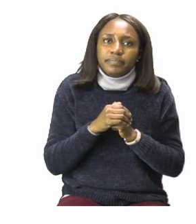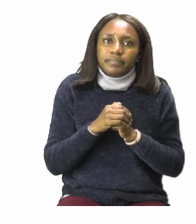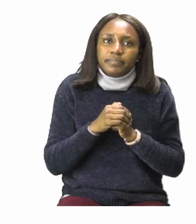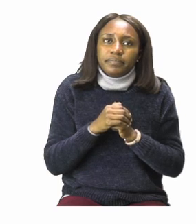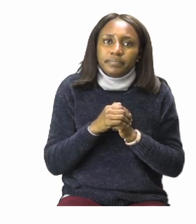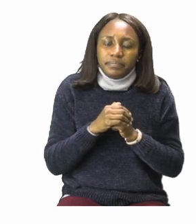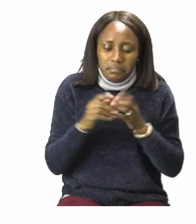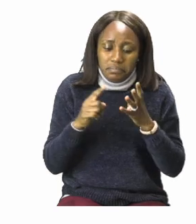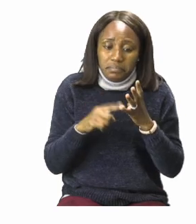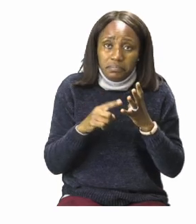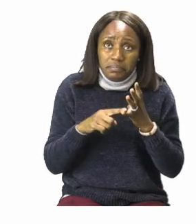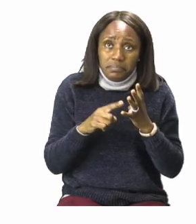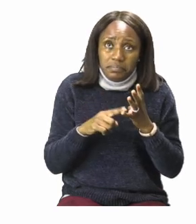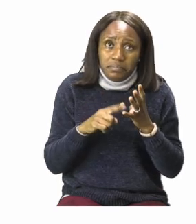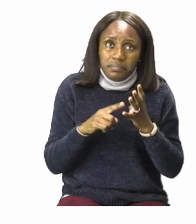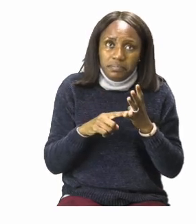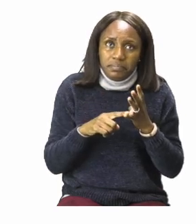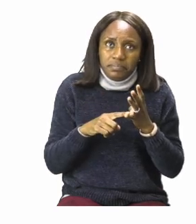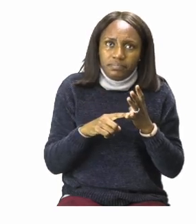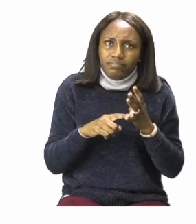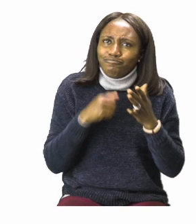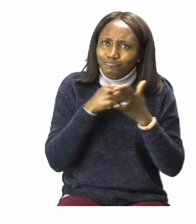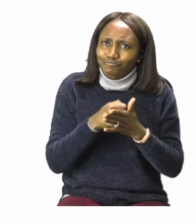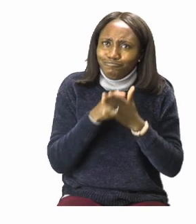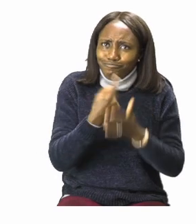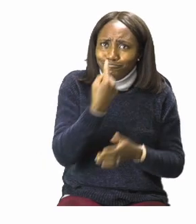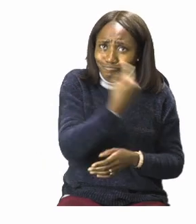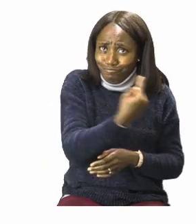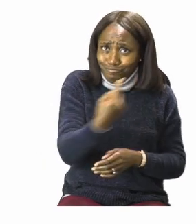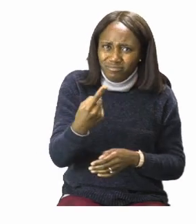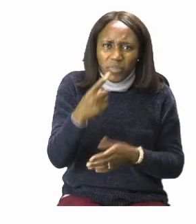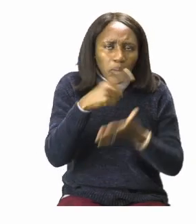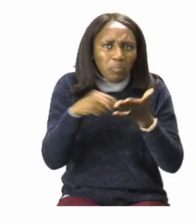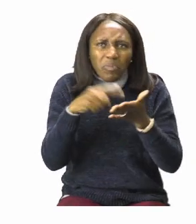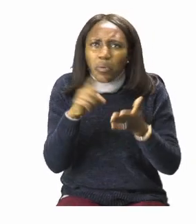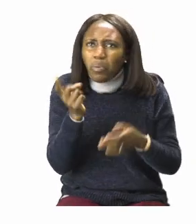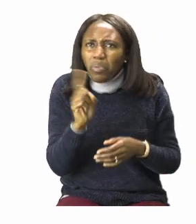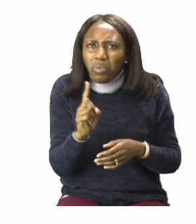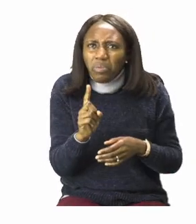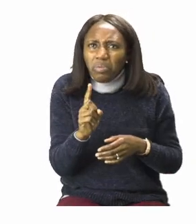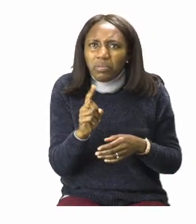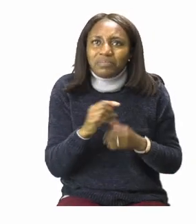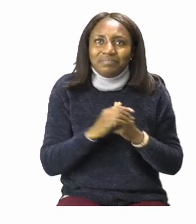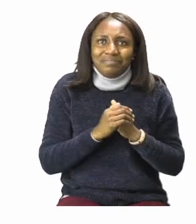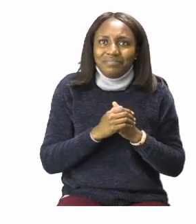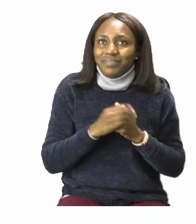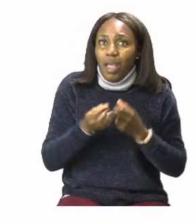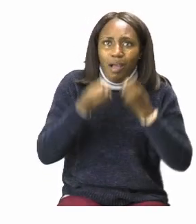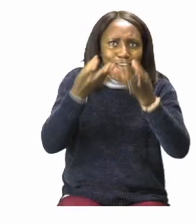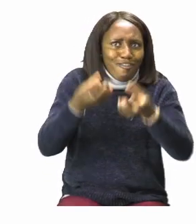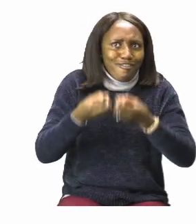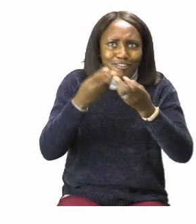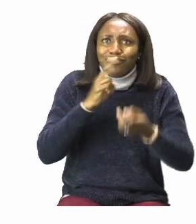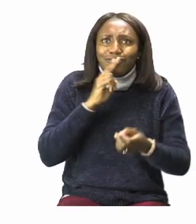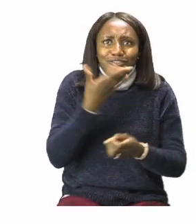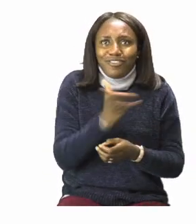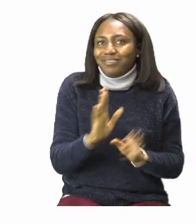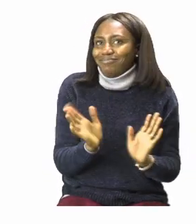The fourth one, you're going to try and find by yourselves, because I cannot give you all the answers.